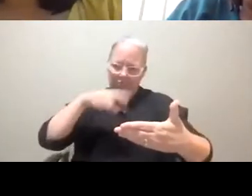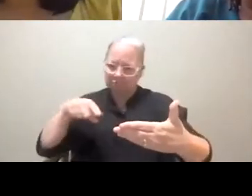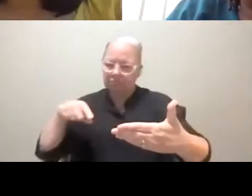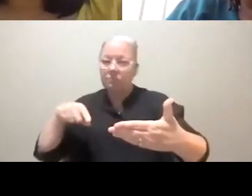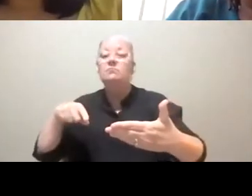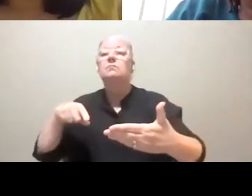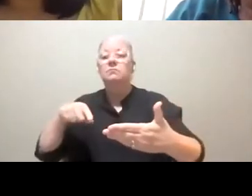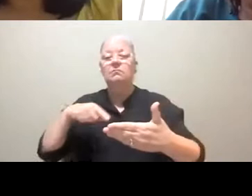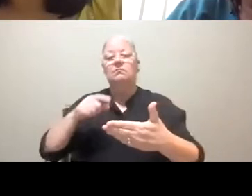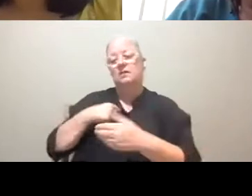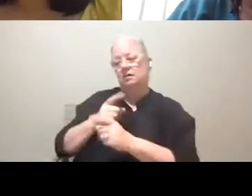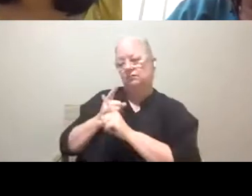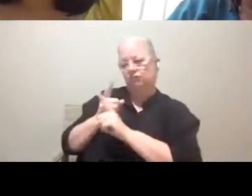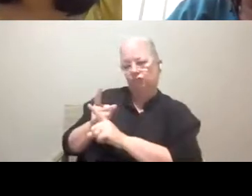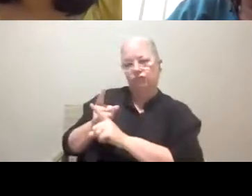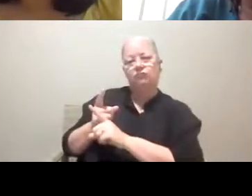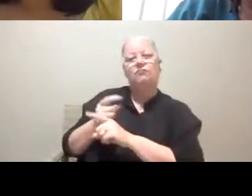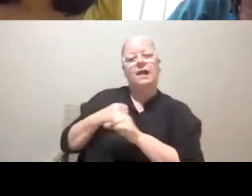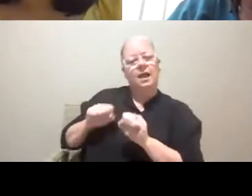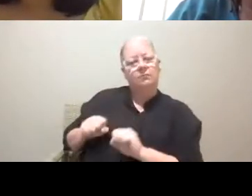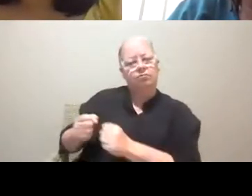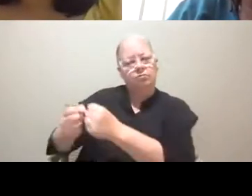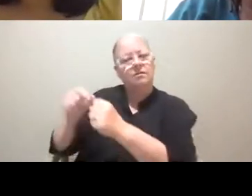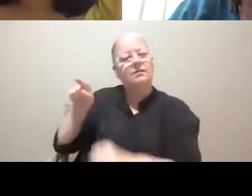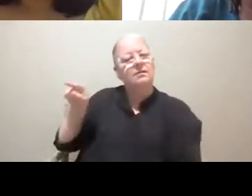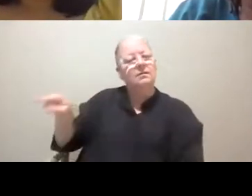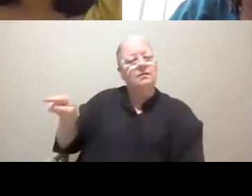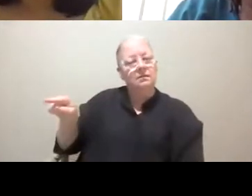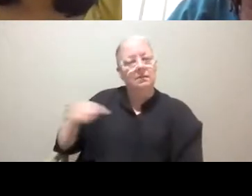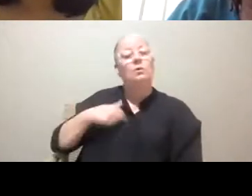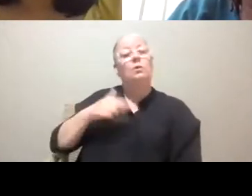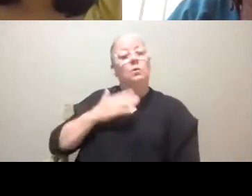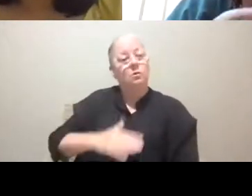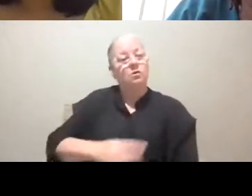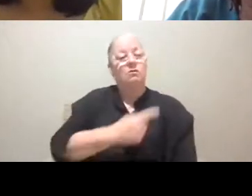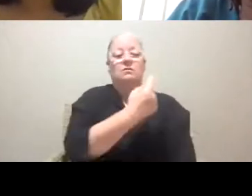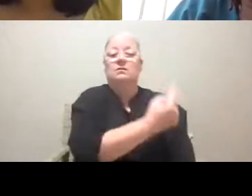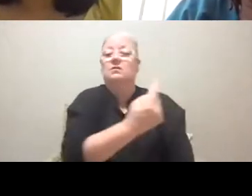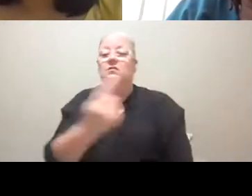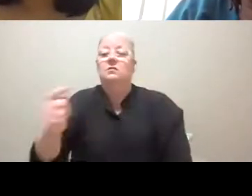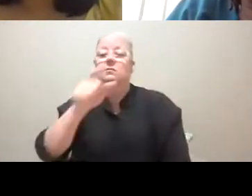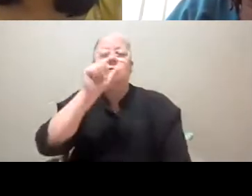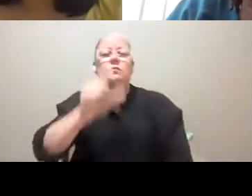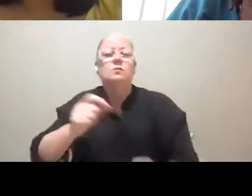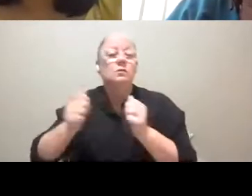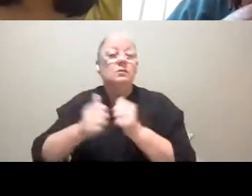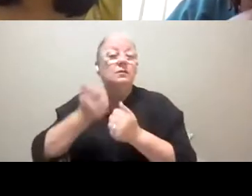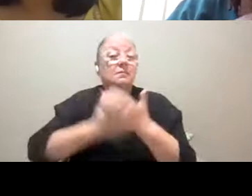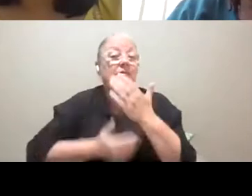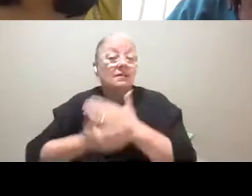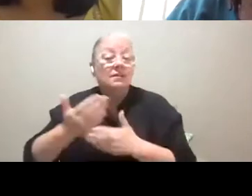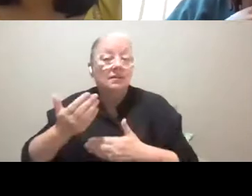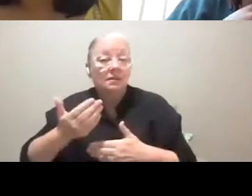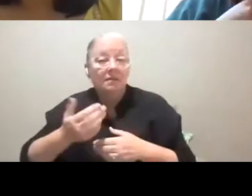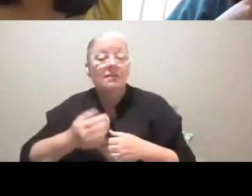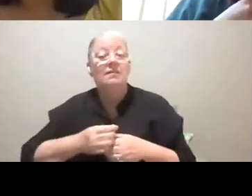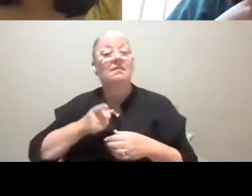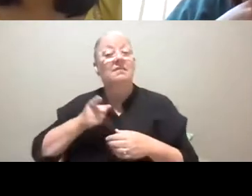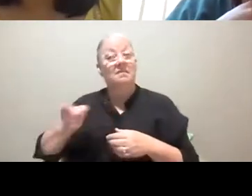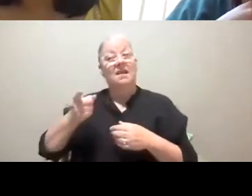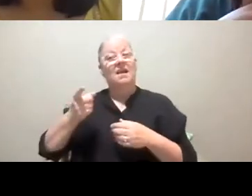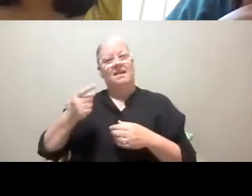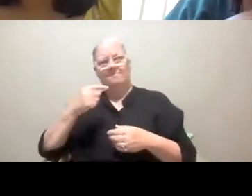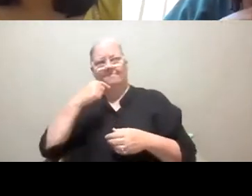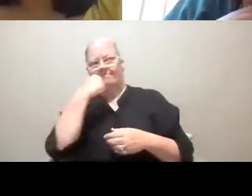needs. So this is how we make sure that every person with disability who reports a case is